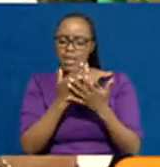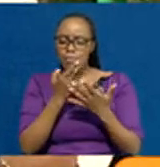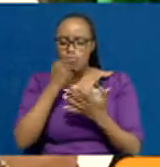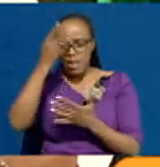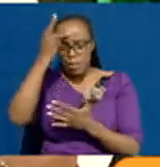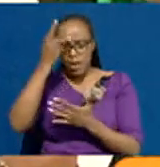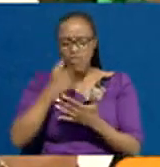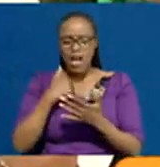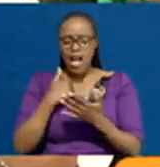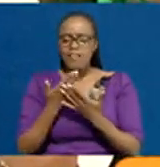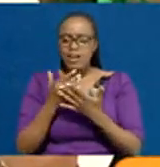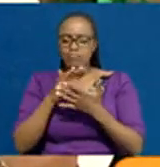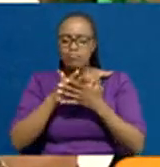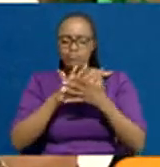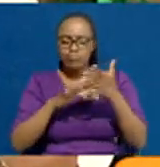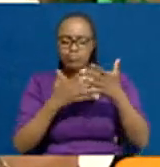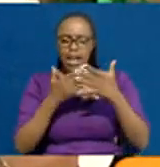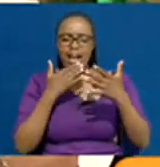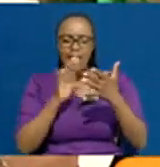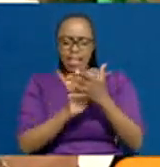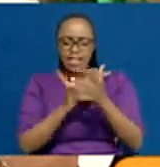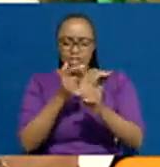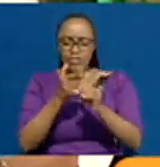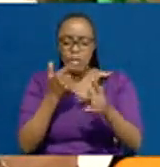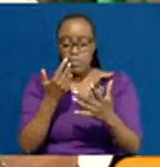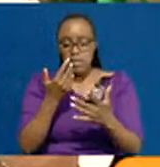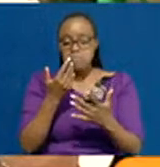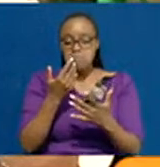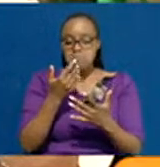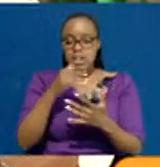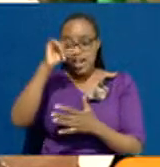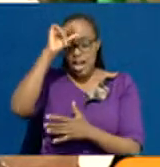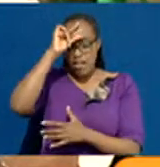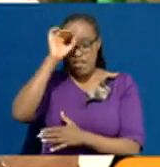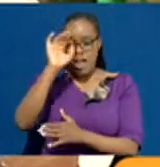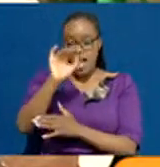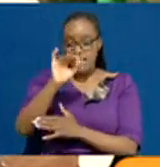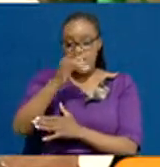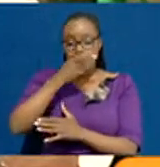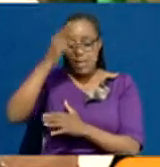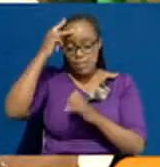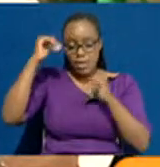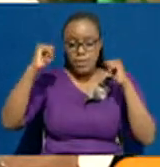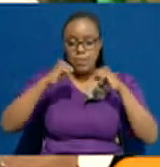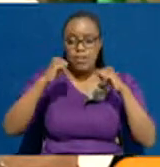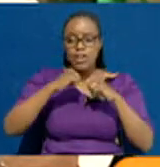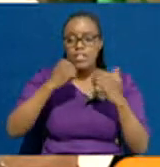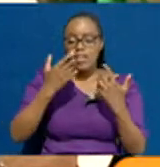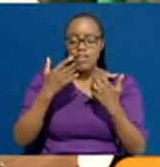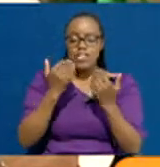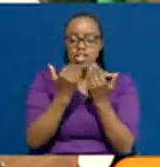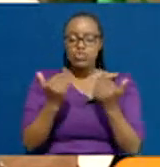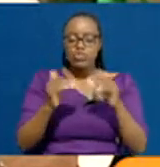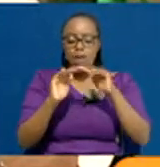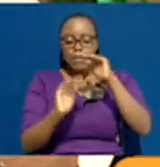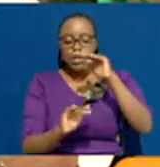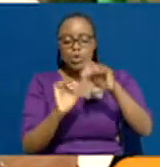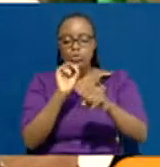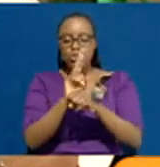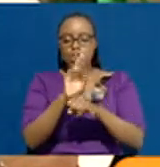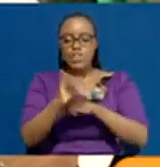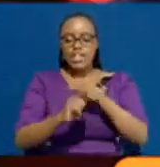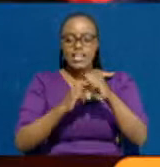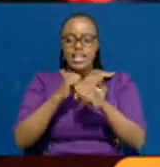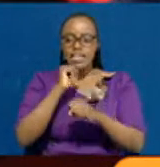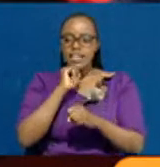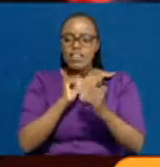that came from the government asking parents to consent to the immunization of children below 12 years old.